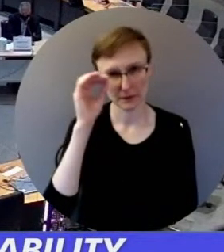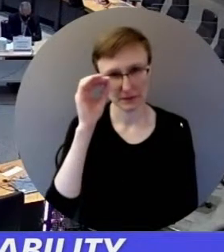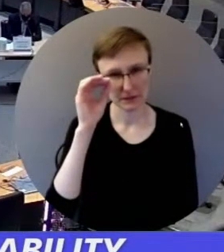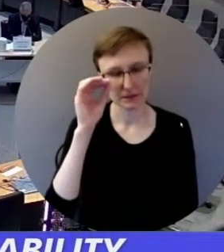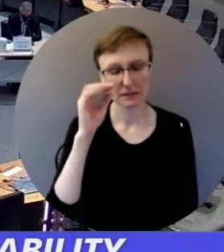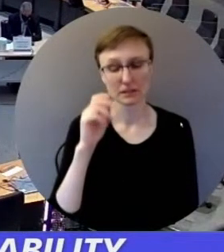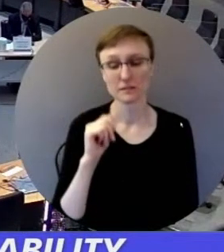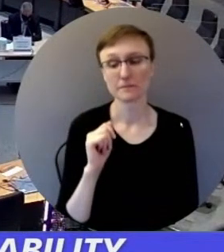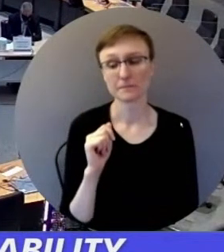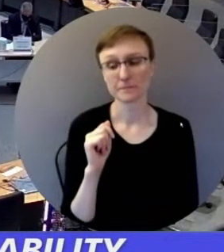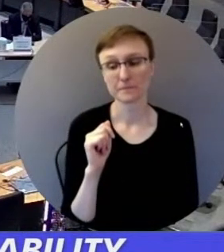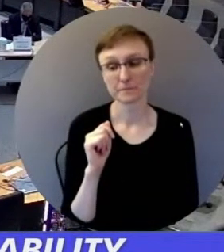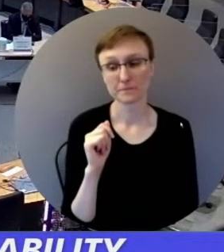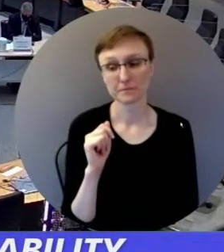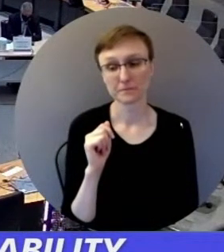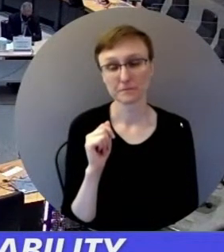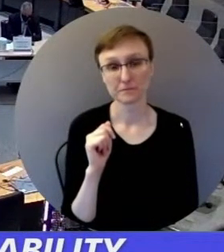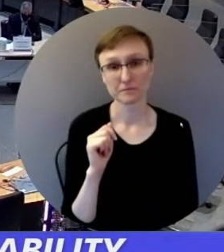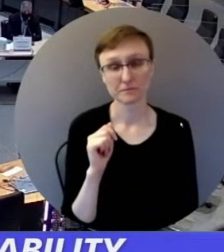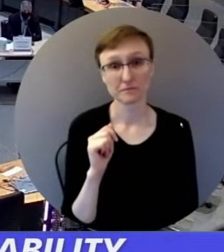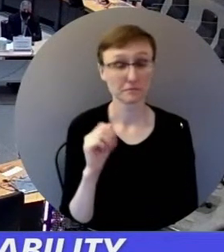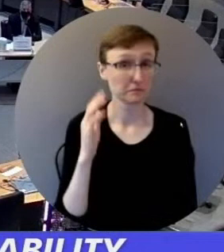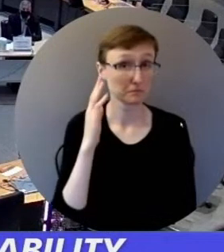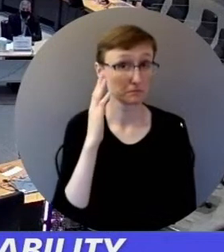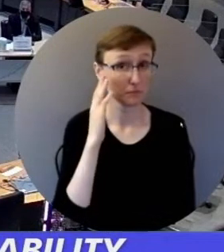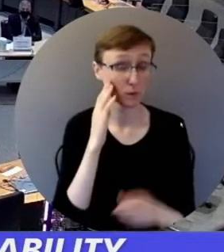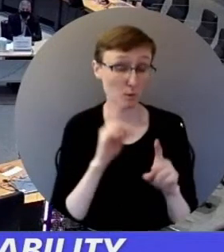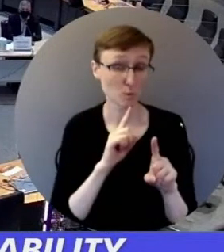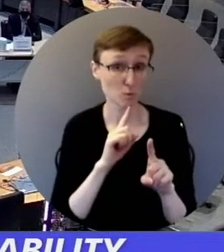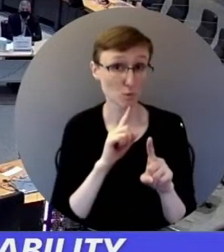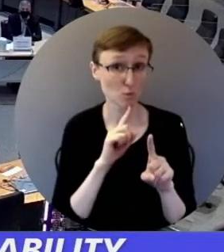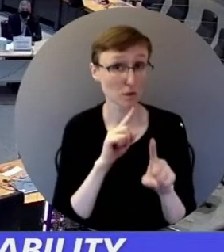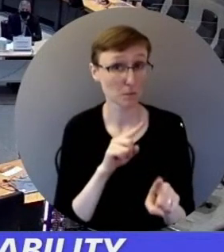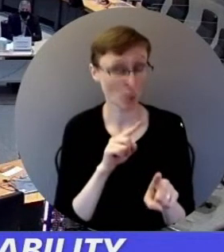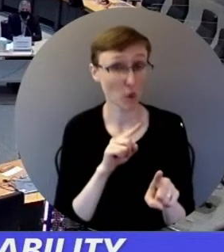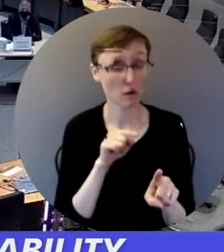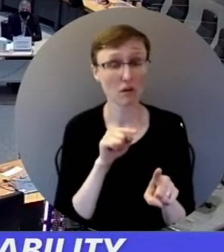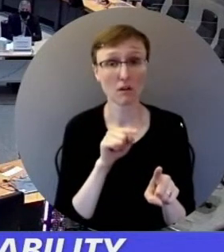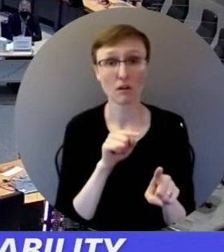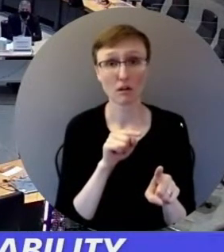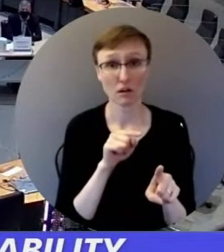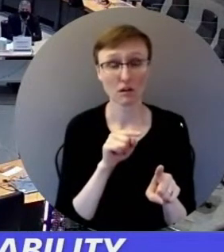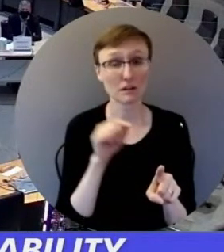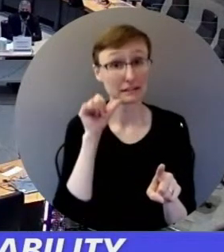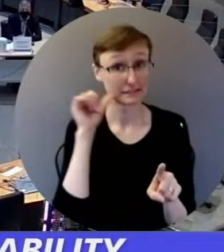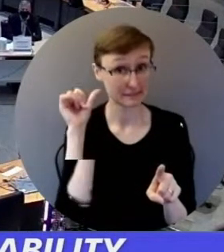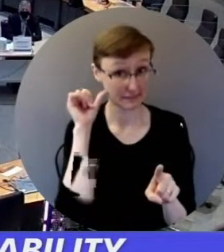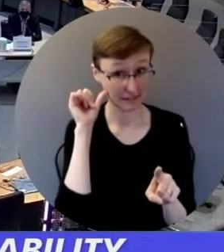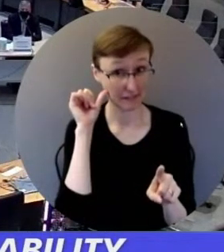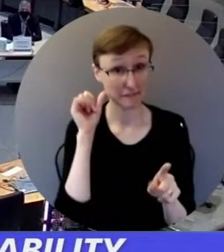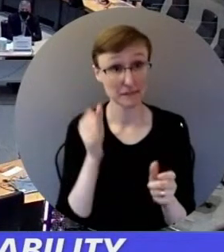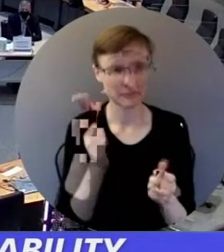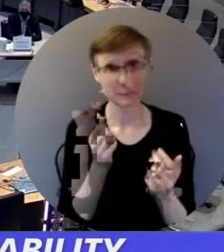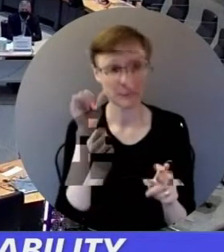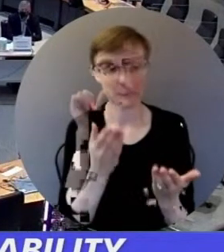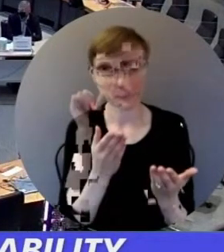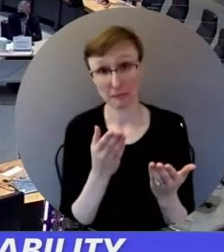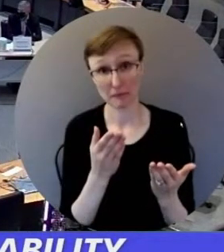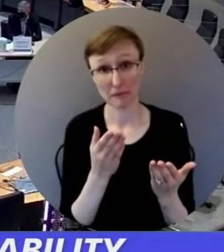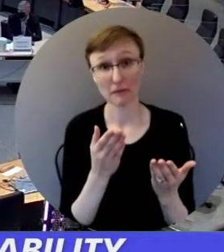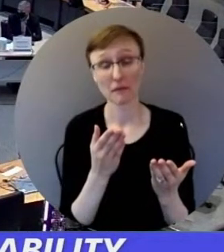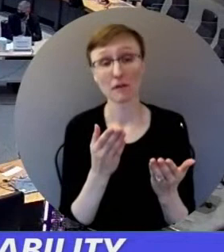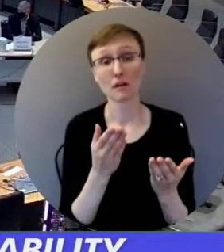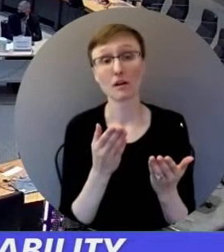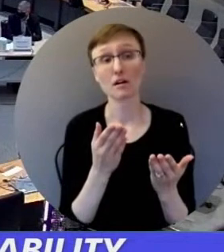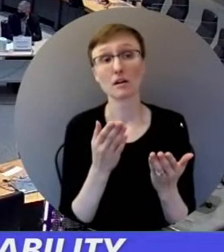We know that the report that was tabled and carried yesterday, we need to work on